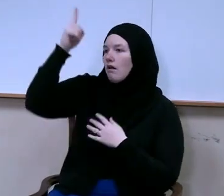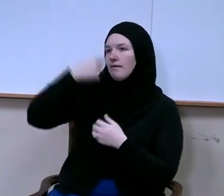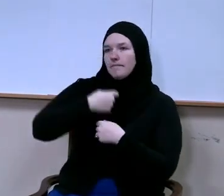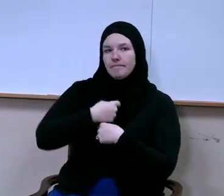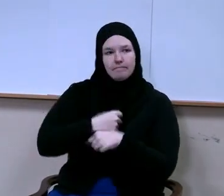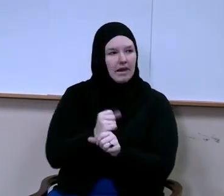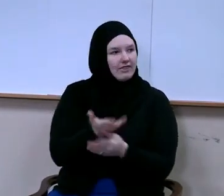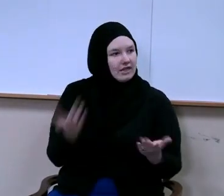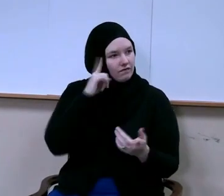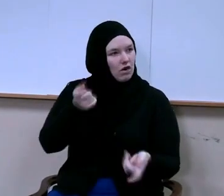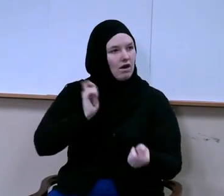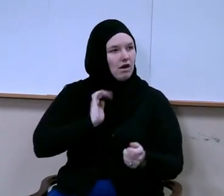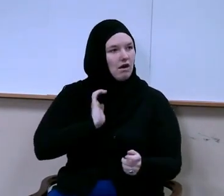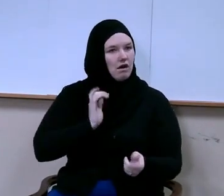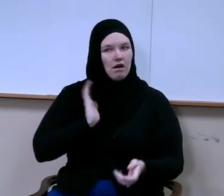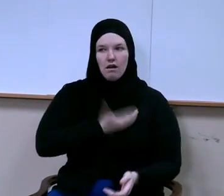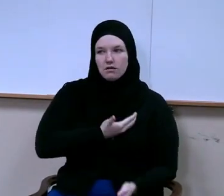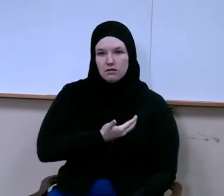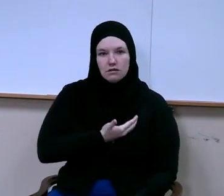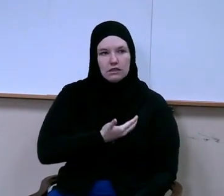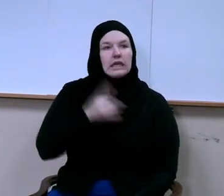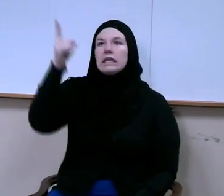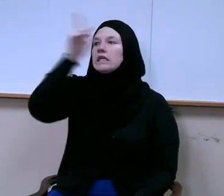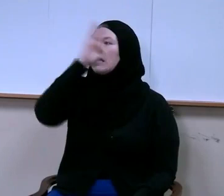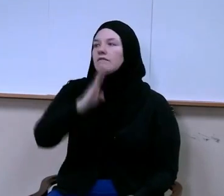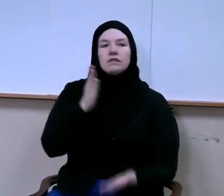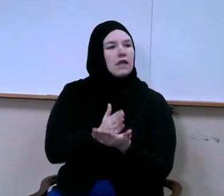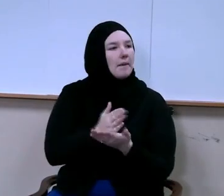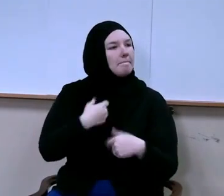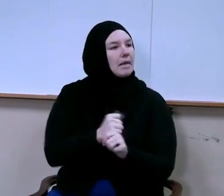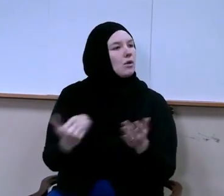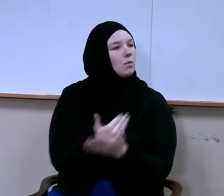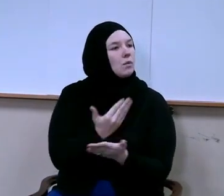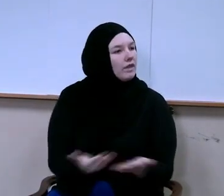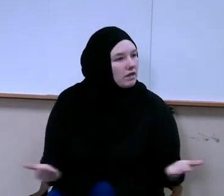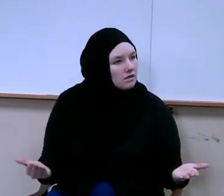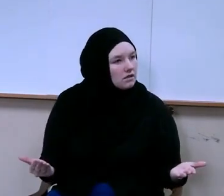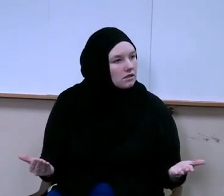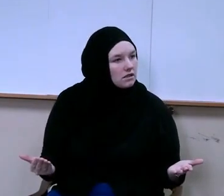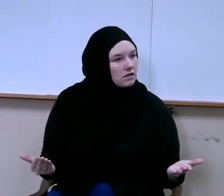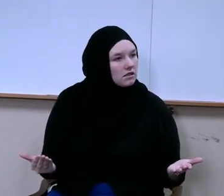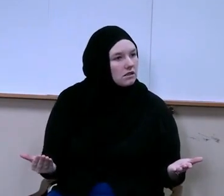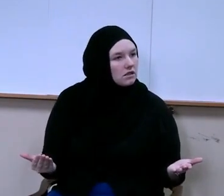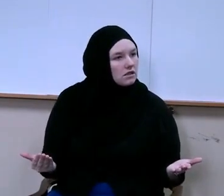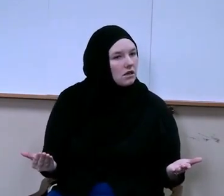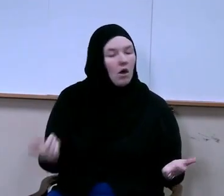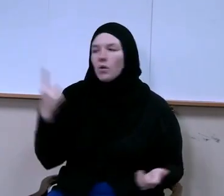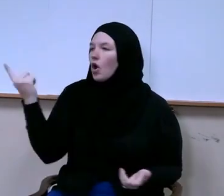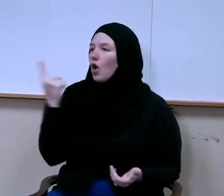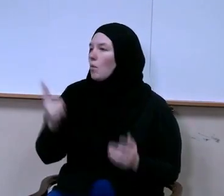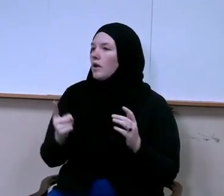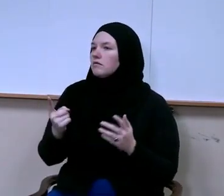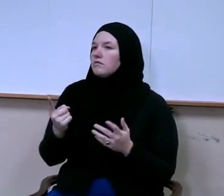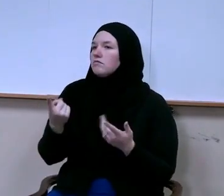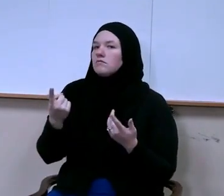Allah makes things for us, and He never stops making new things. We keep discovering things that we didn't